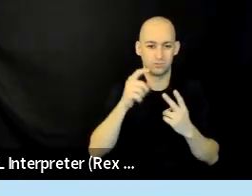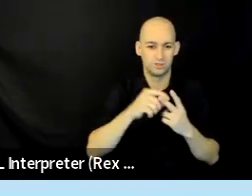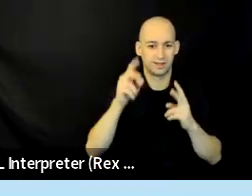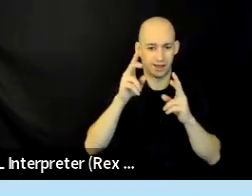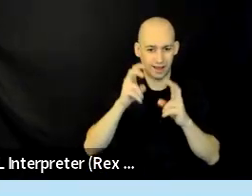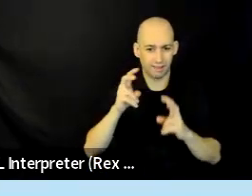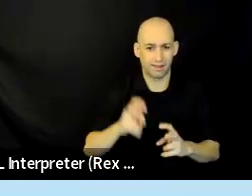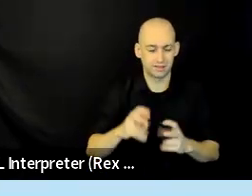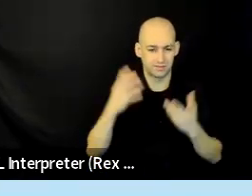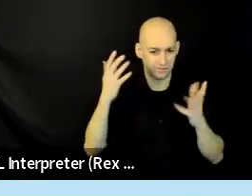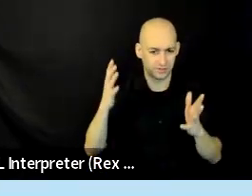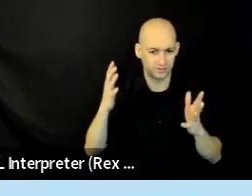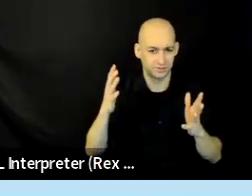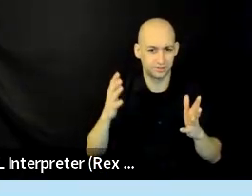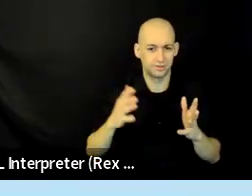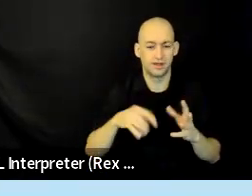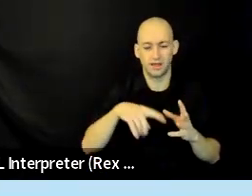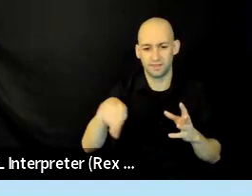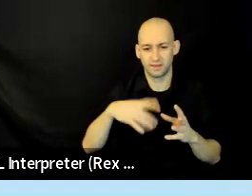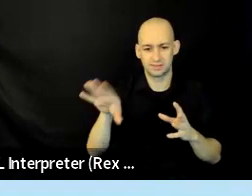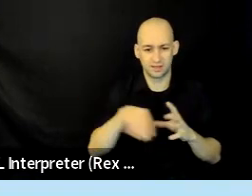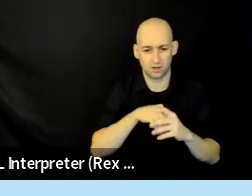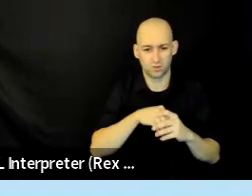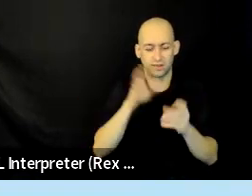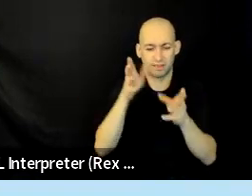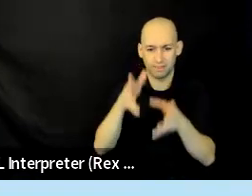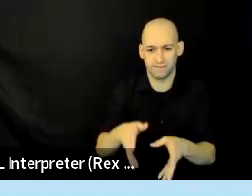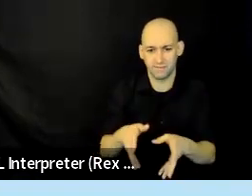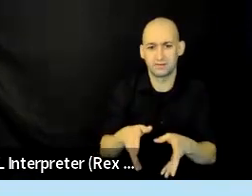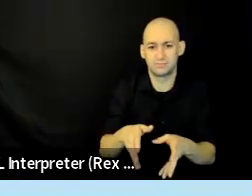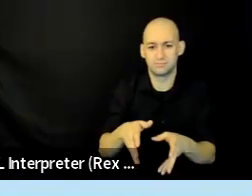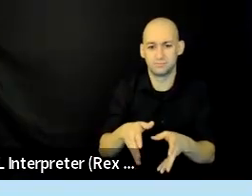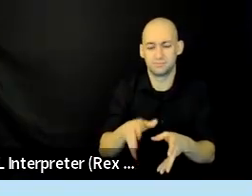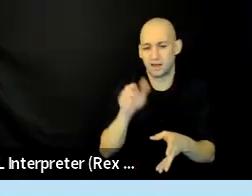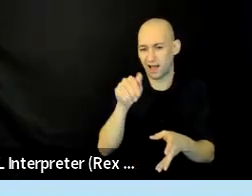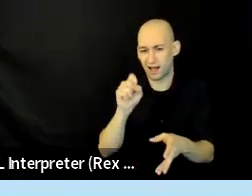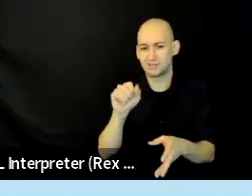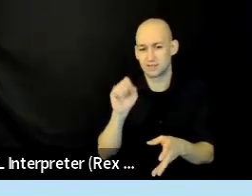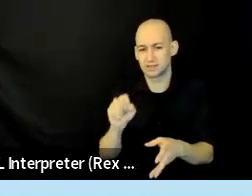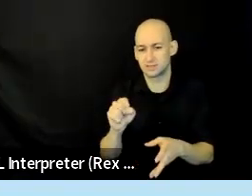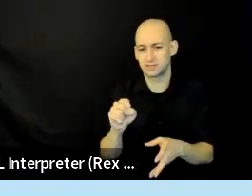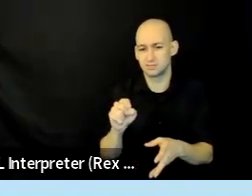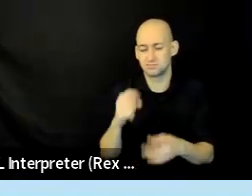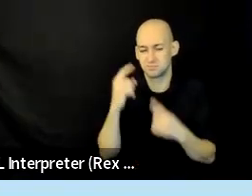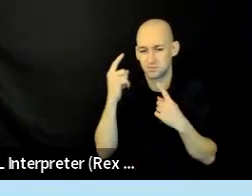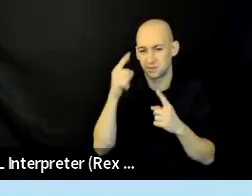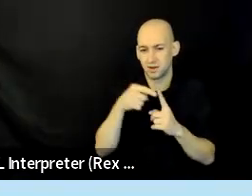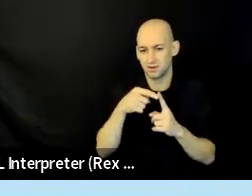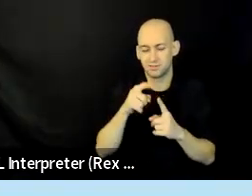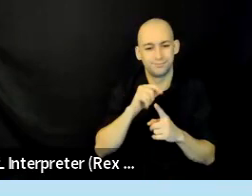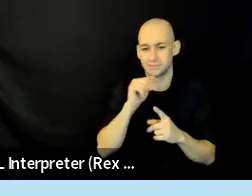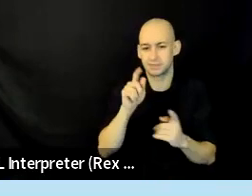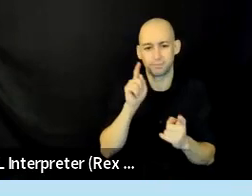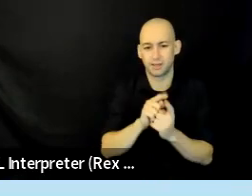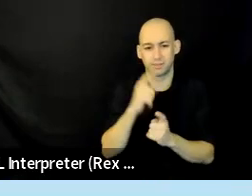for the project. These include leaving the existing intersection as is, which does not meet the project